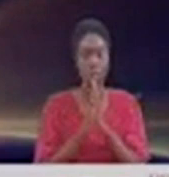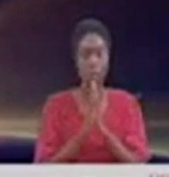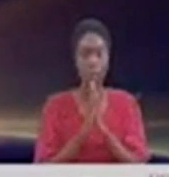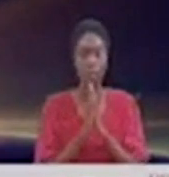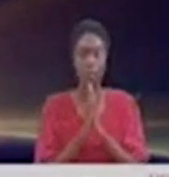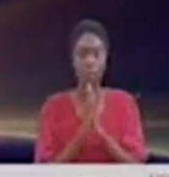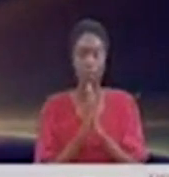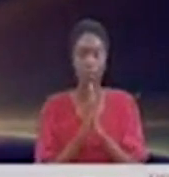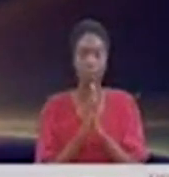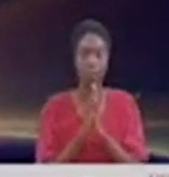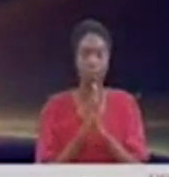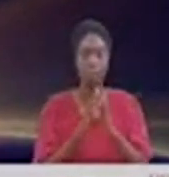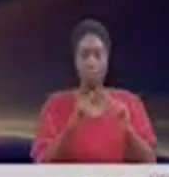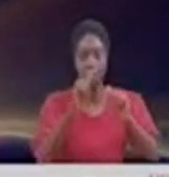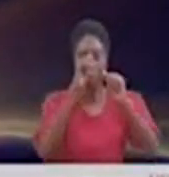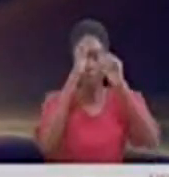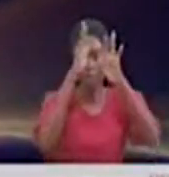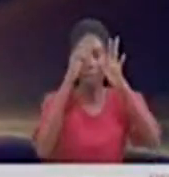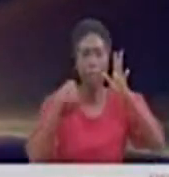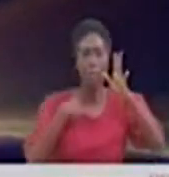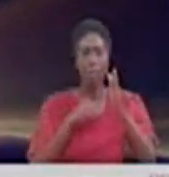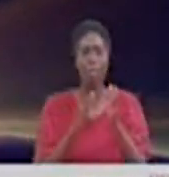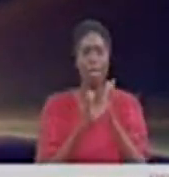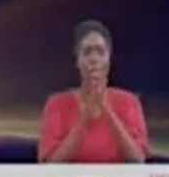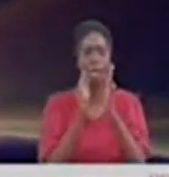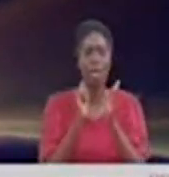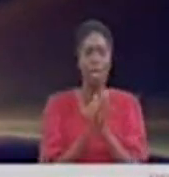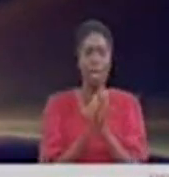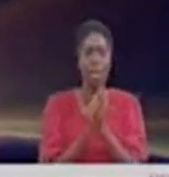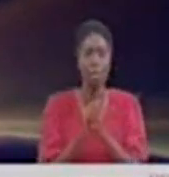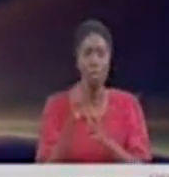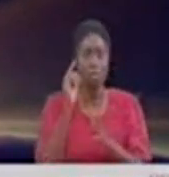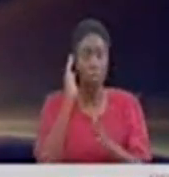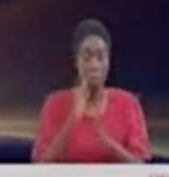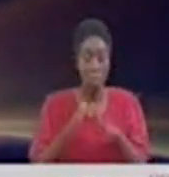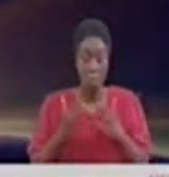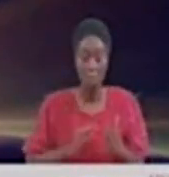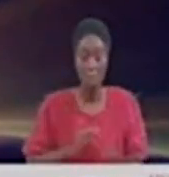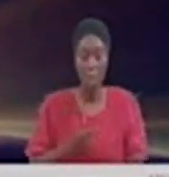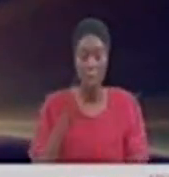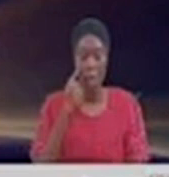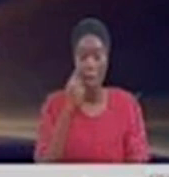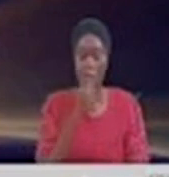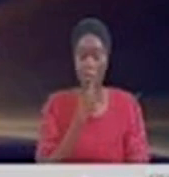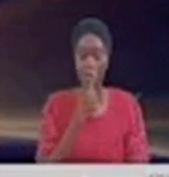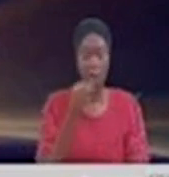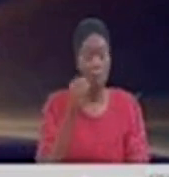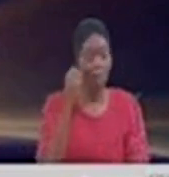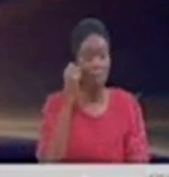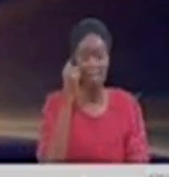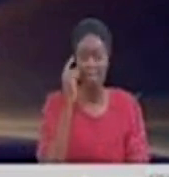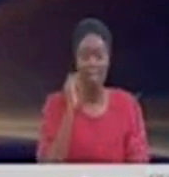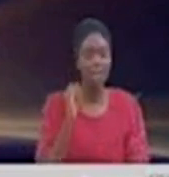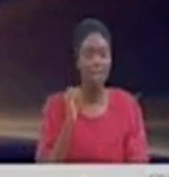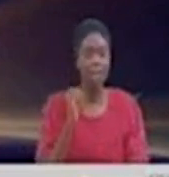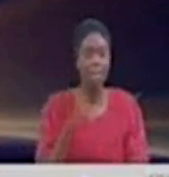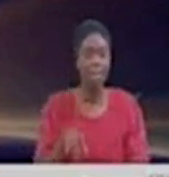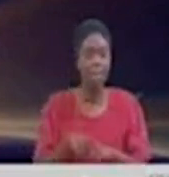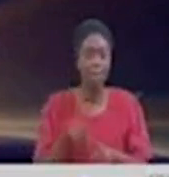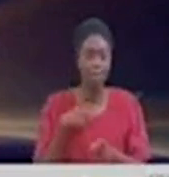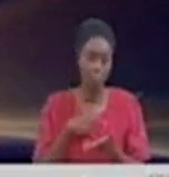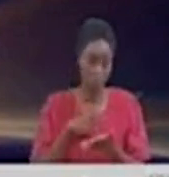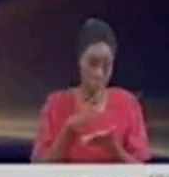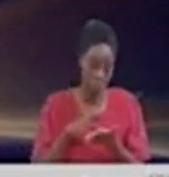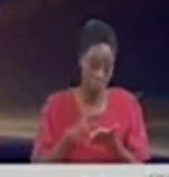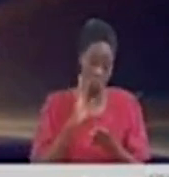prayer? Father, we're asking that you will open our eyes of understanding as we